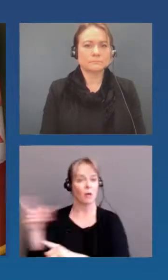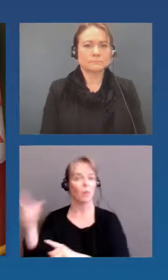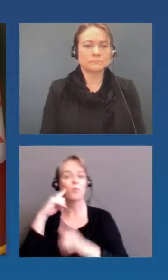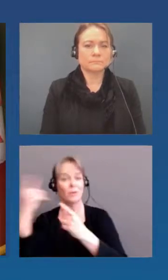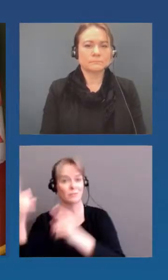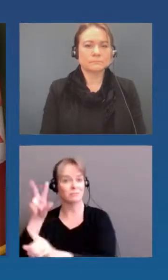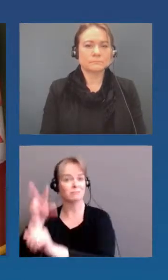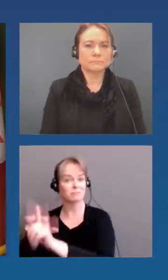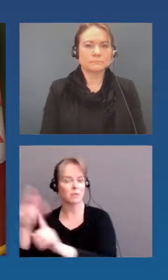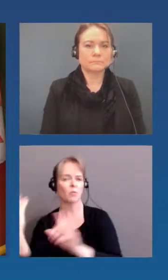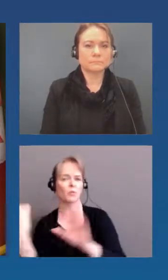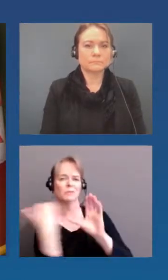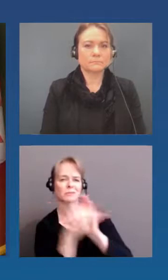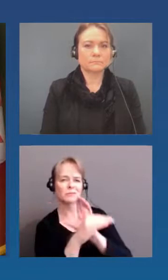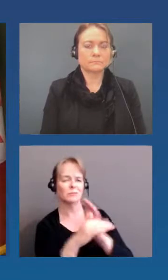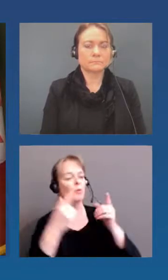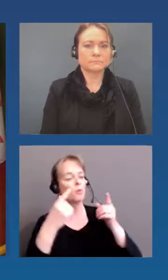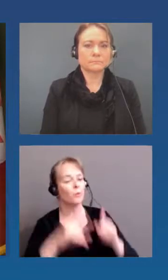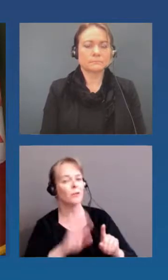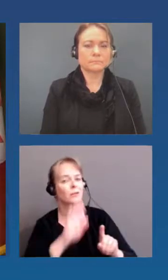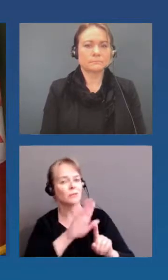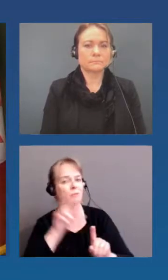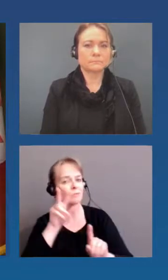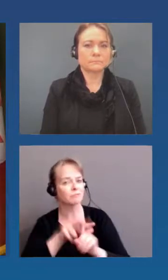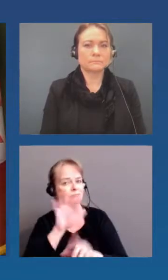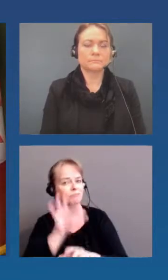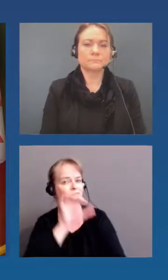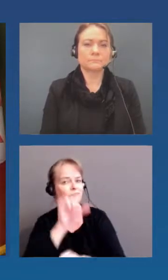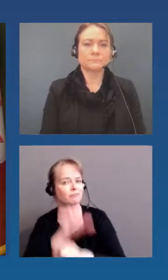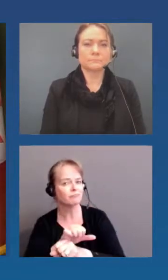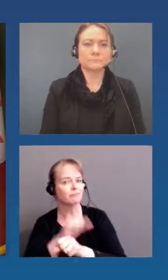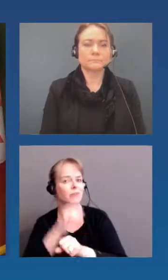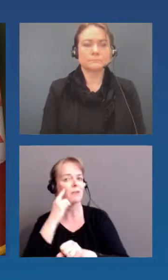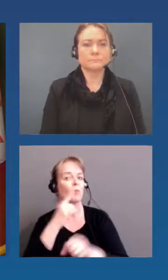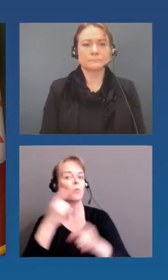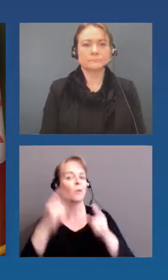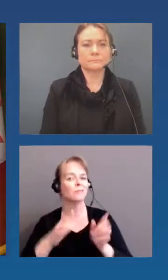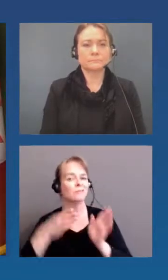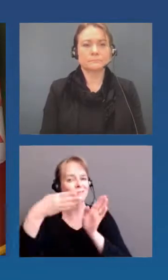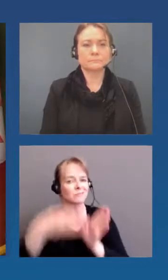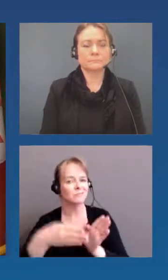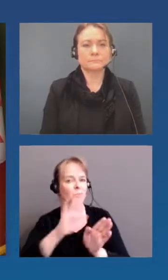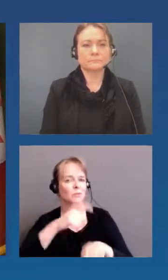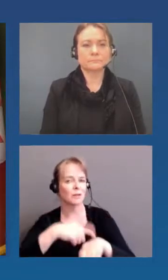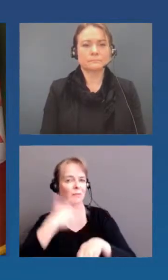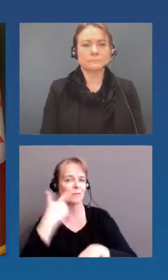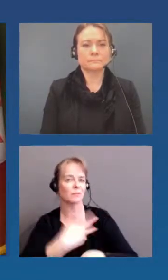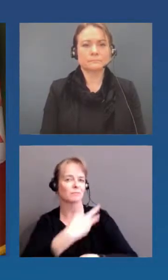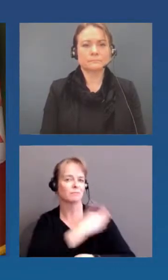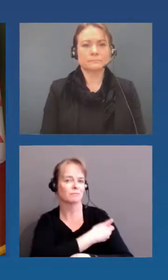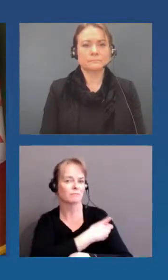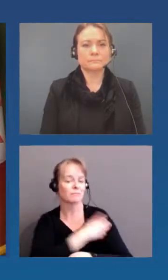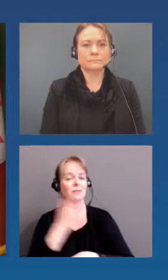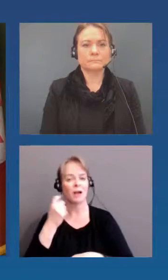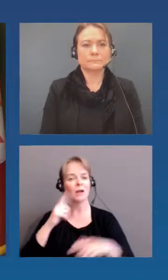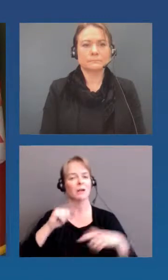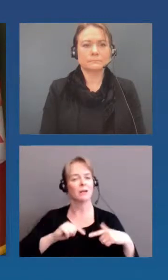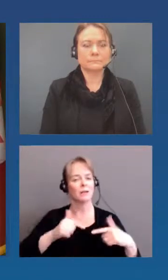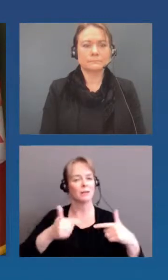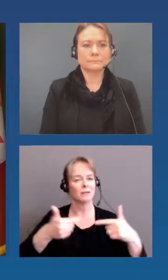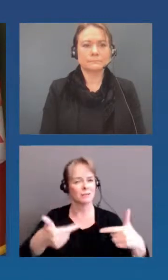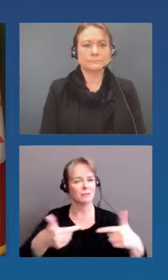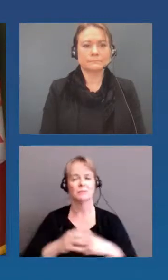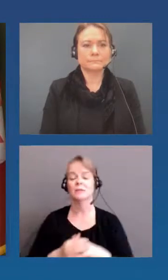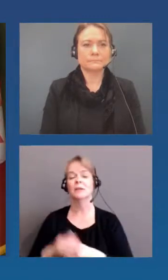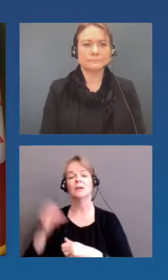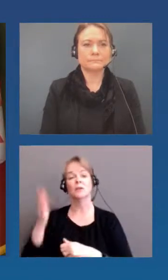of their appointment when their time for vaccination sequencing is up. As many of you are aware, our pop-up vaccination clinics